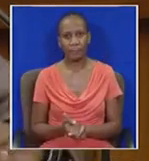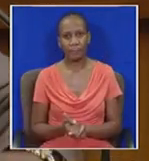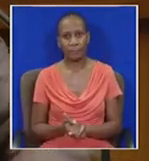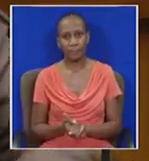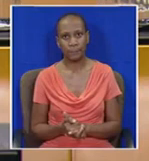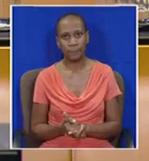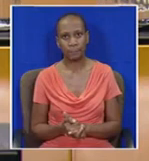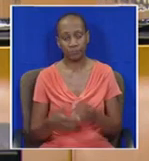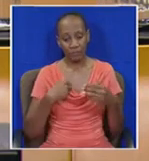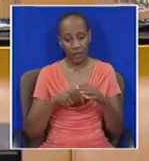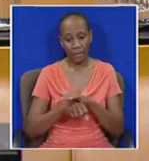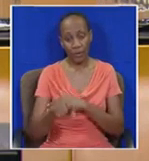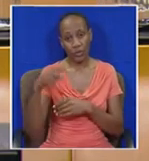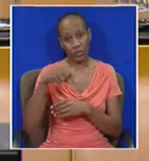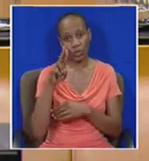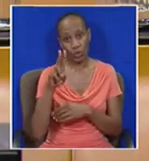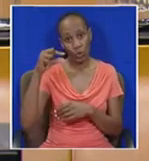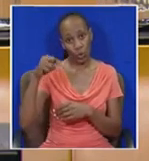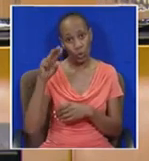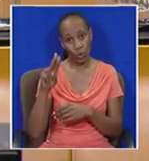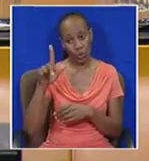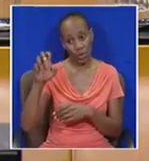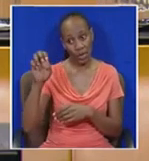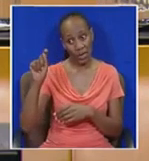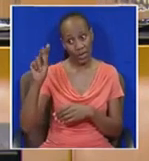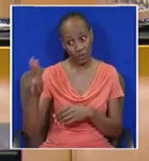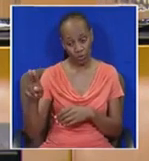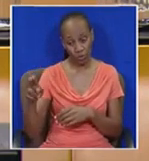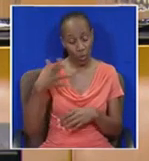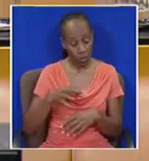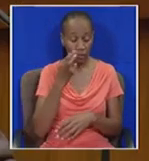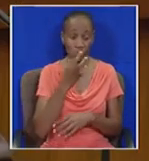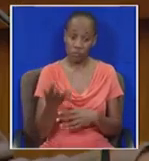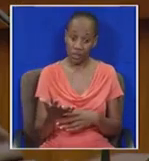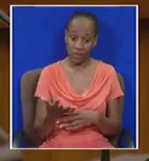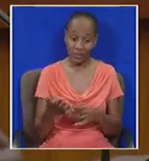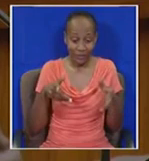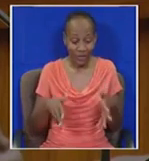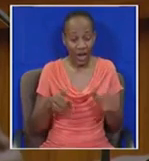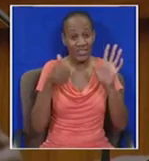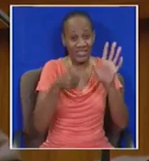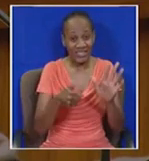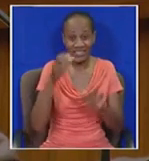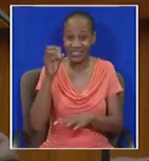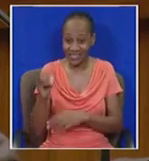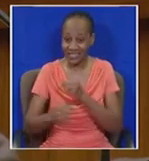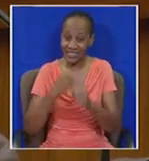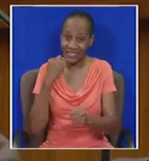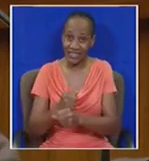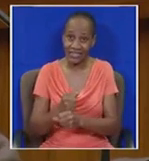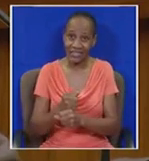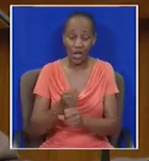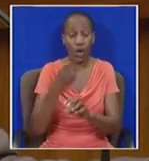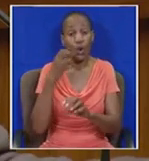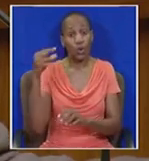as a Gugulethu boy, Mr. President, I also want to indicate that it is the 60th anniversary of the Gugulethu Township